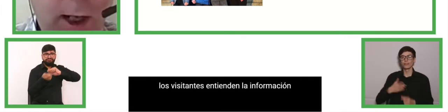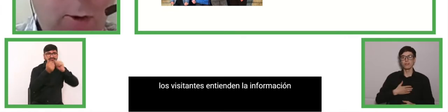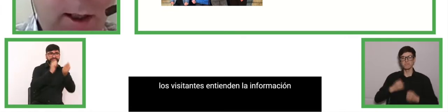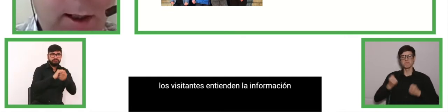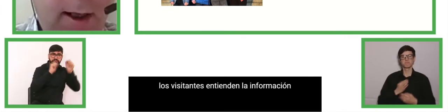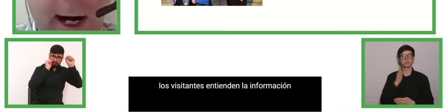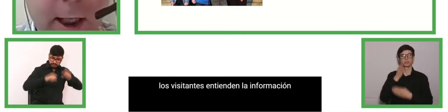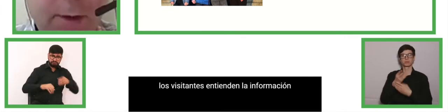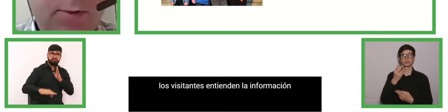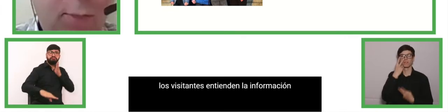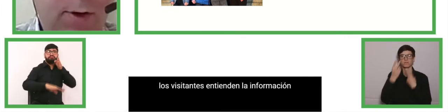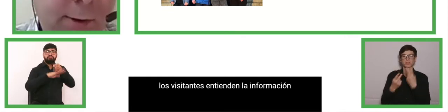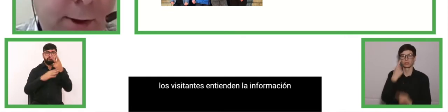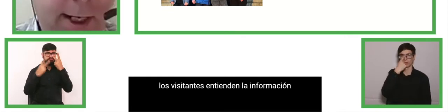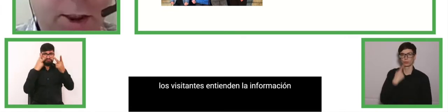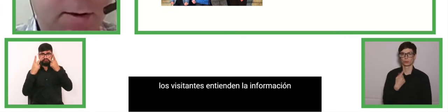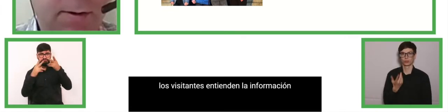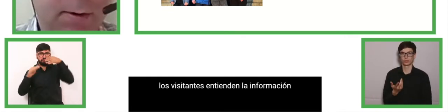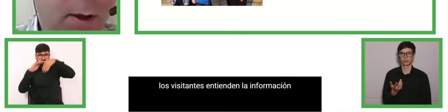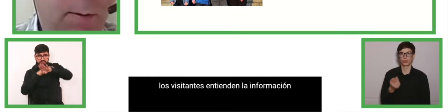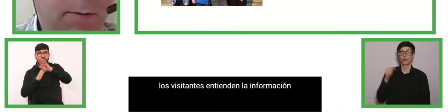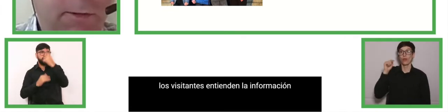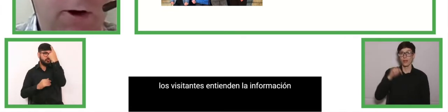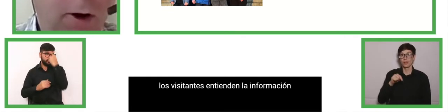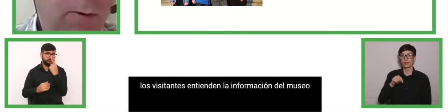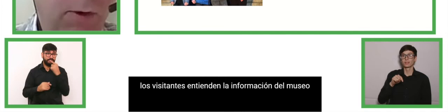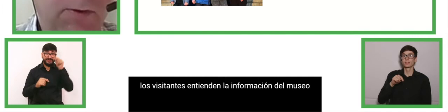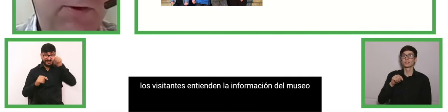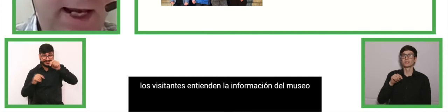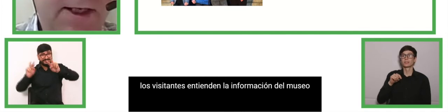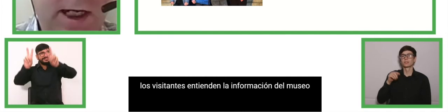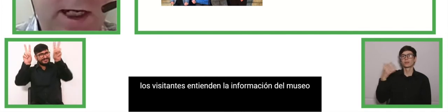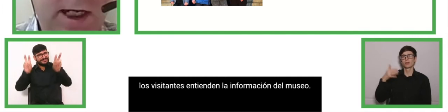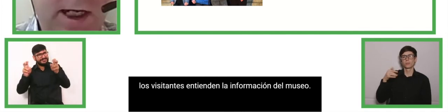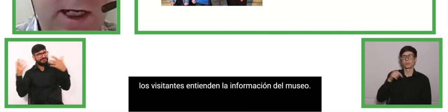had shown our art presentation for